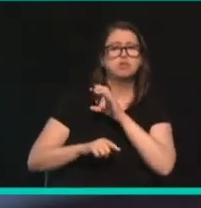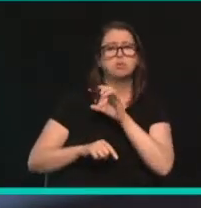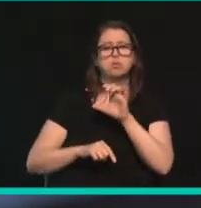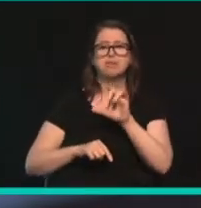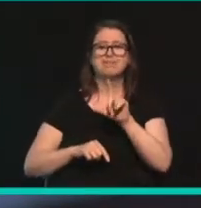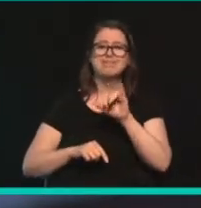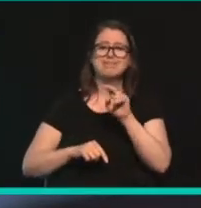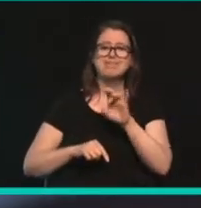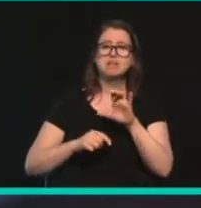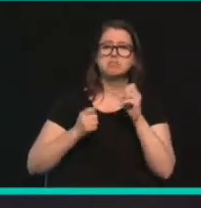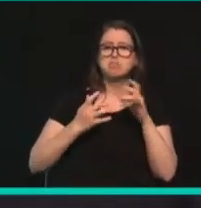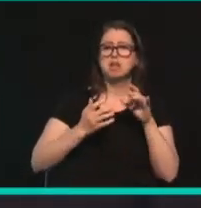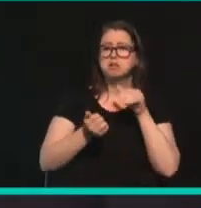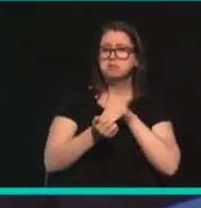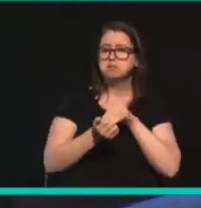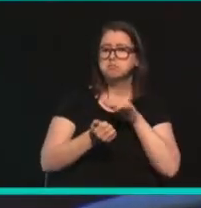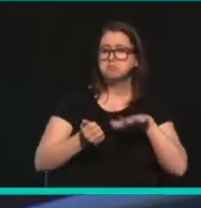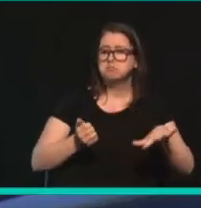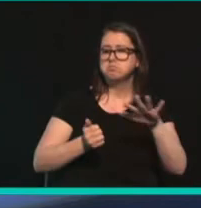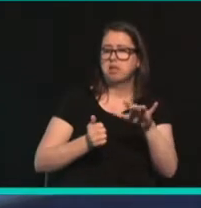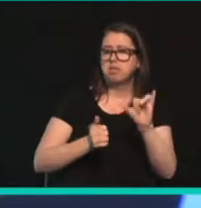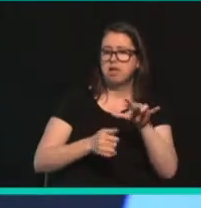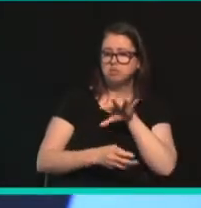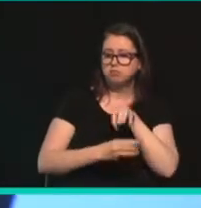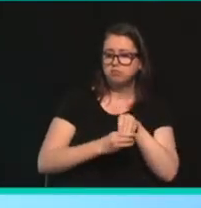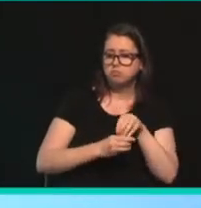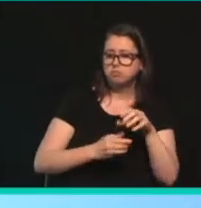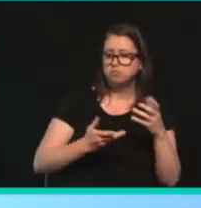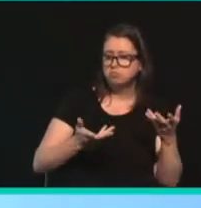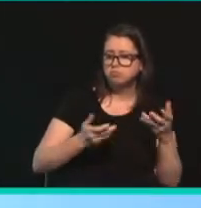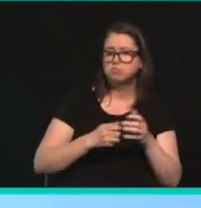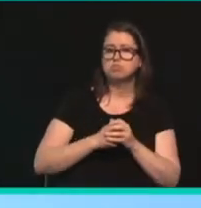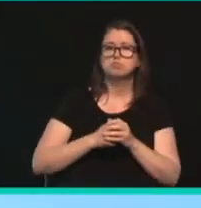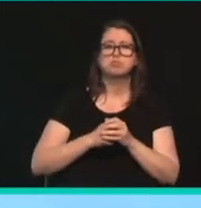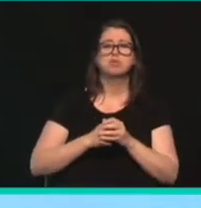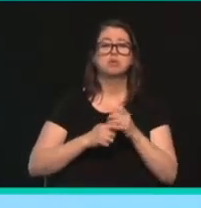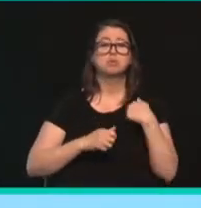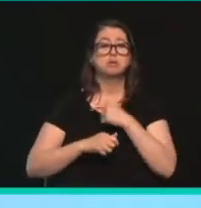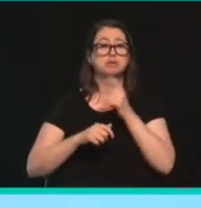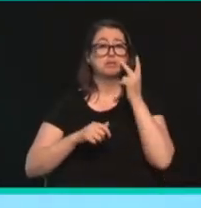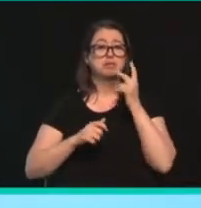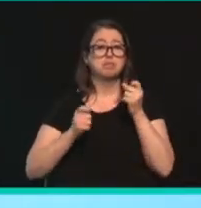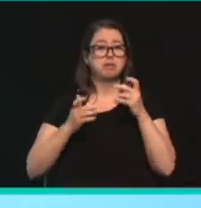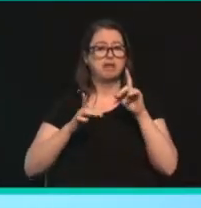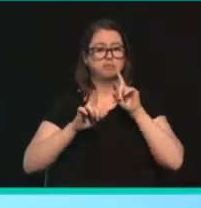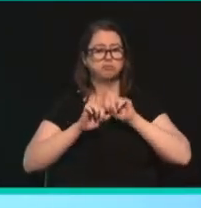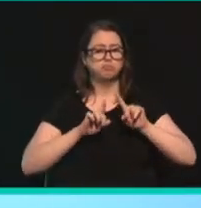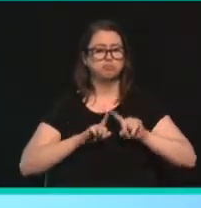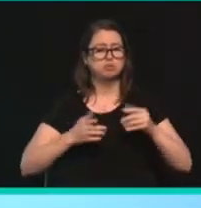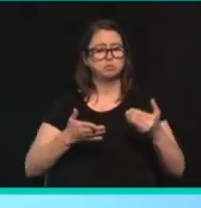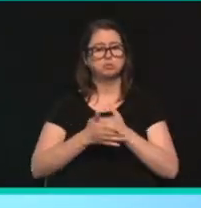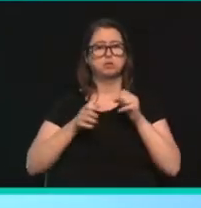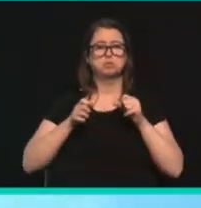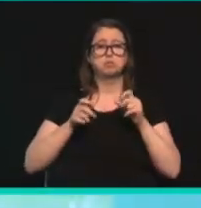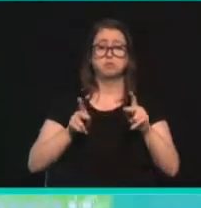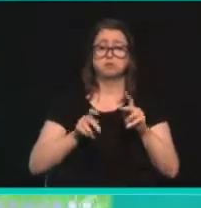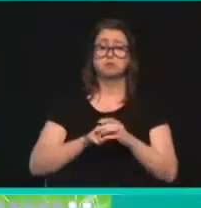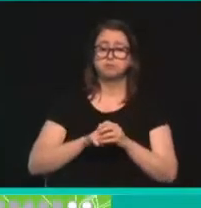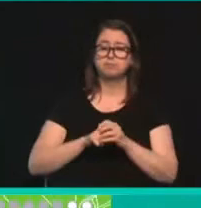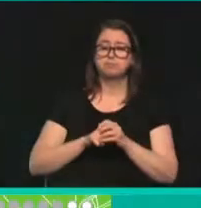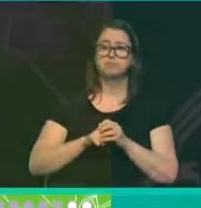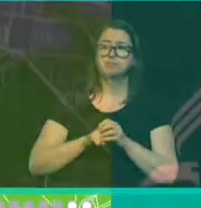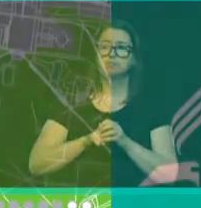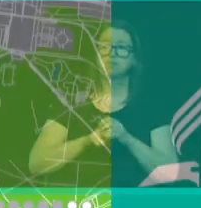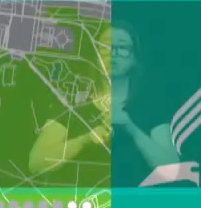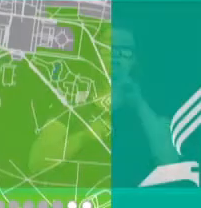professionals that are involved in those areas, and look where the new opportunities are. By bringing all